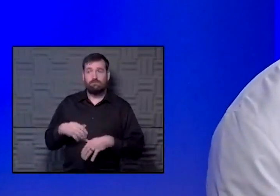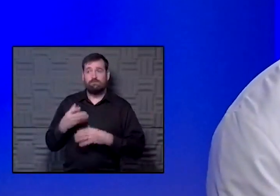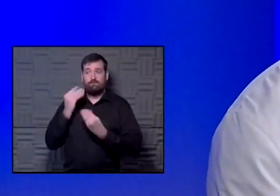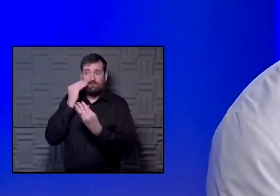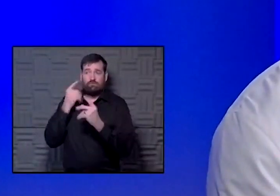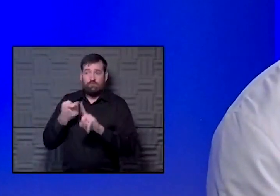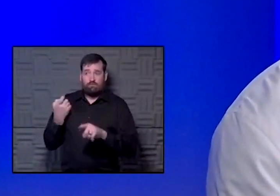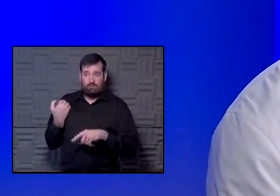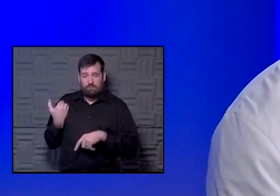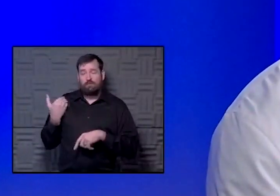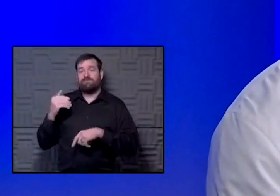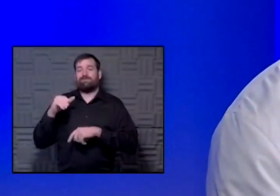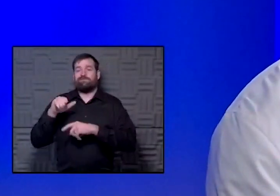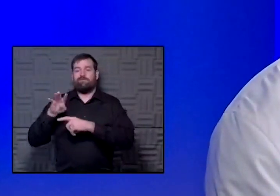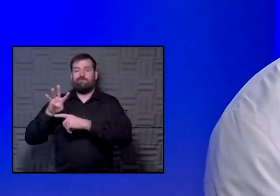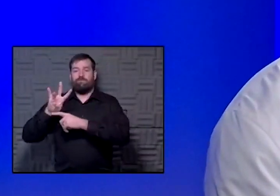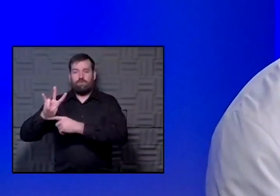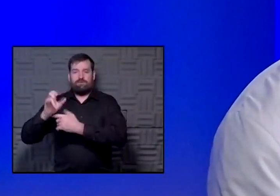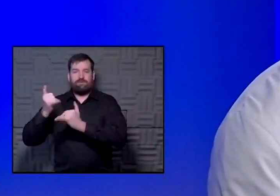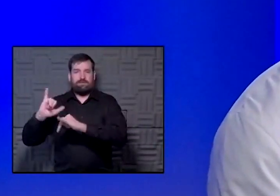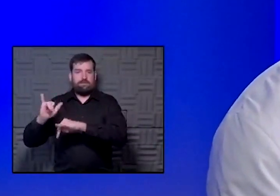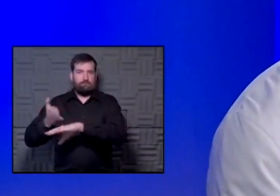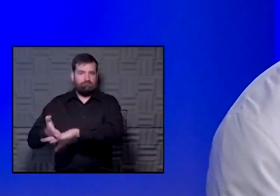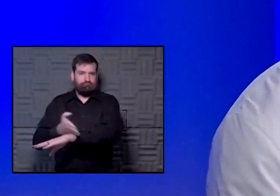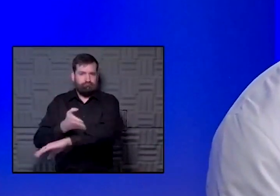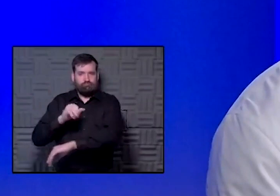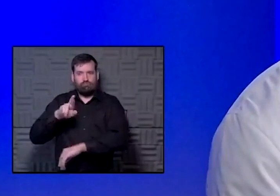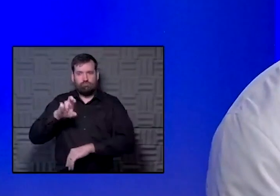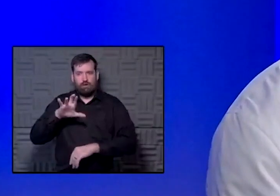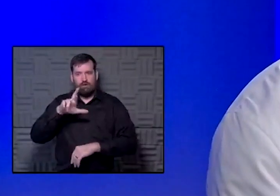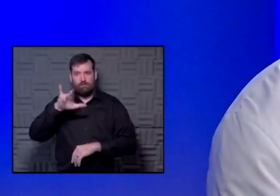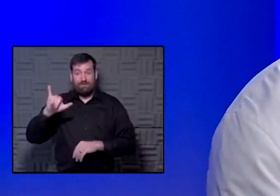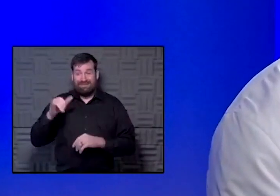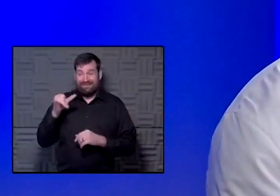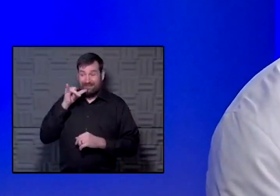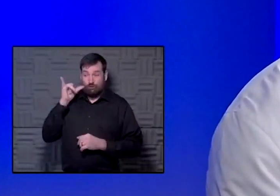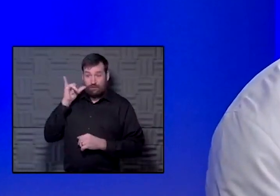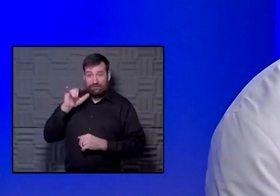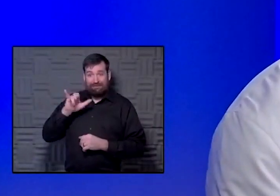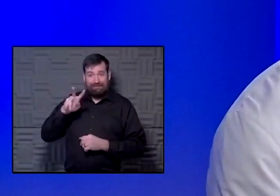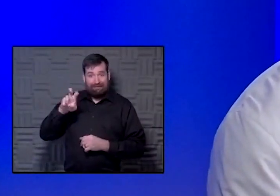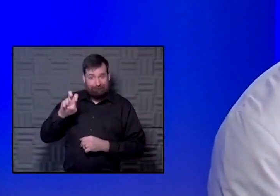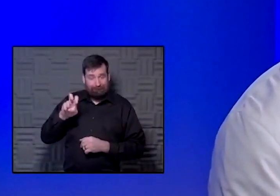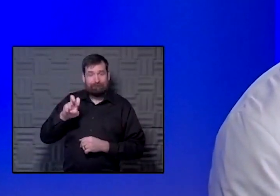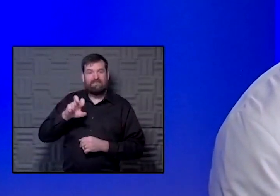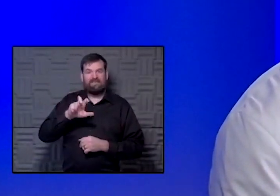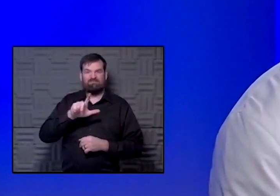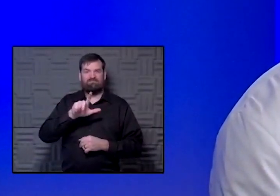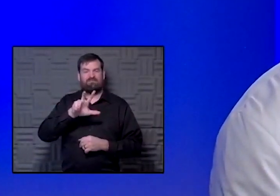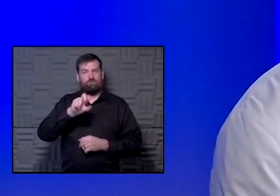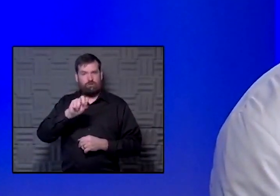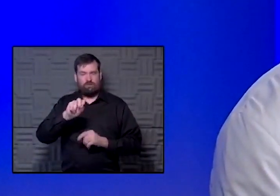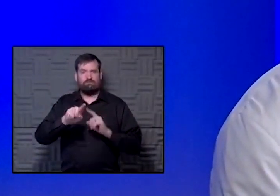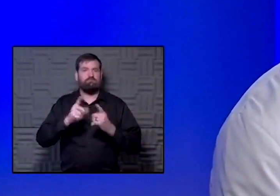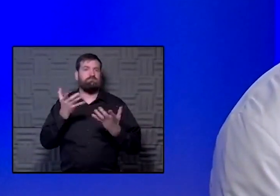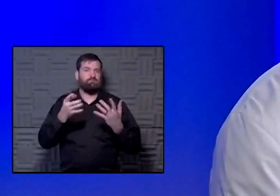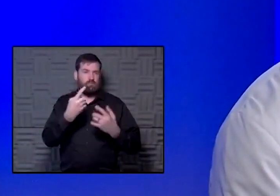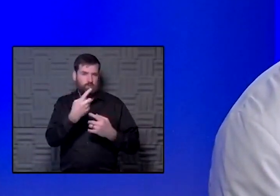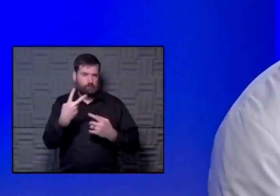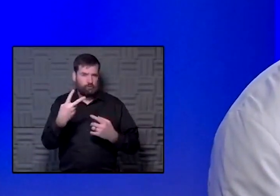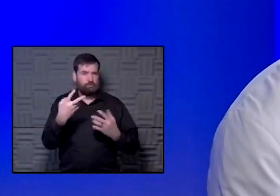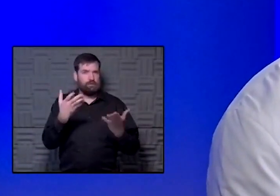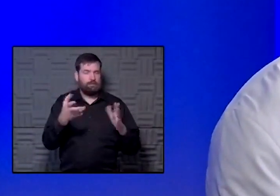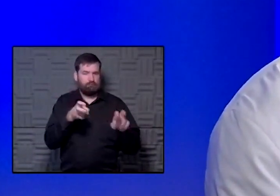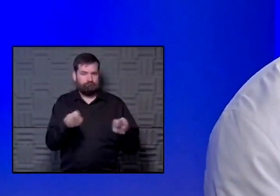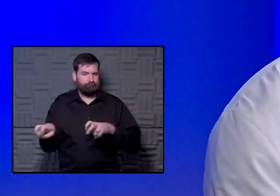have 47 people in that recovery period. We had 30 active patients yesterday, so 1 or 2 of those may have moved into that